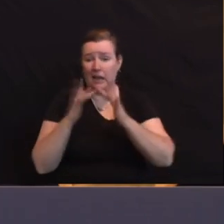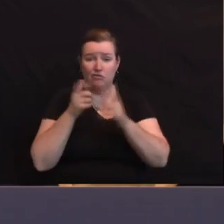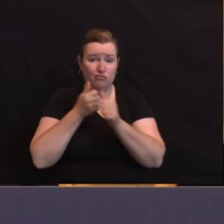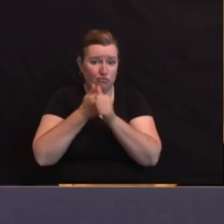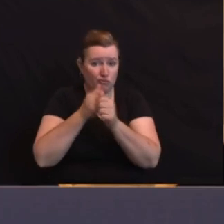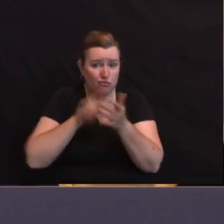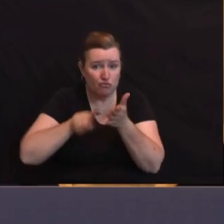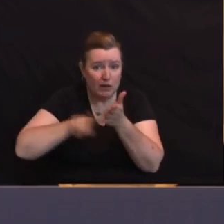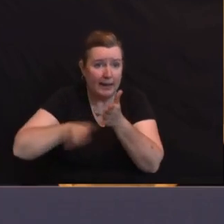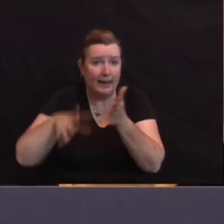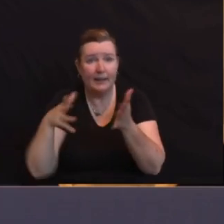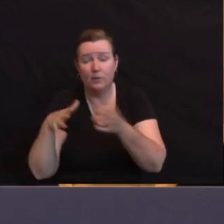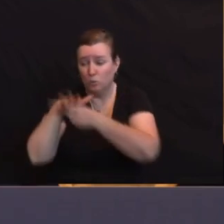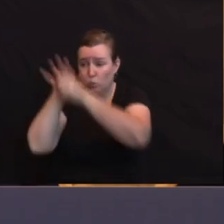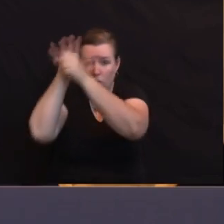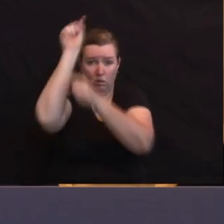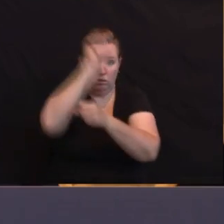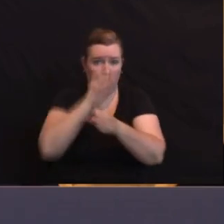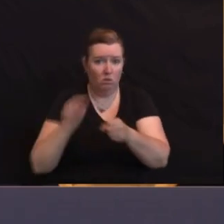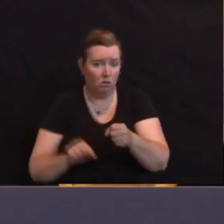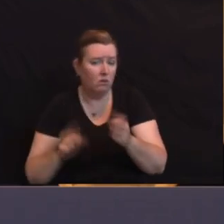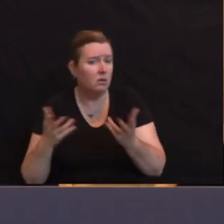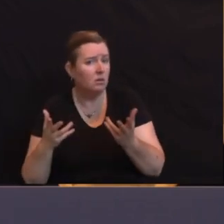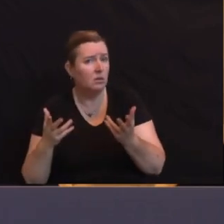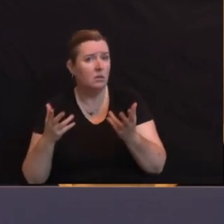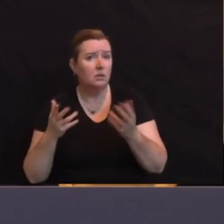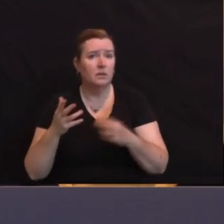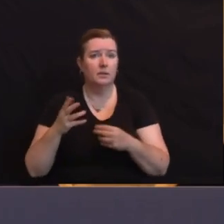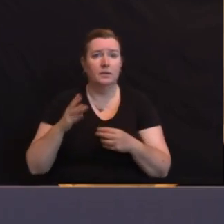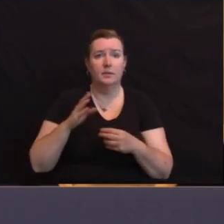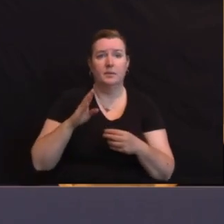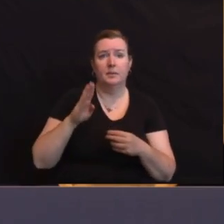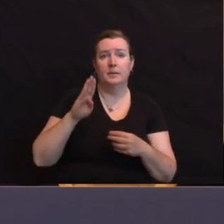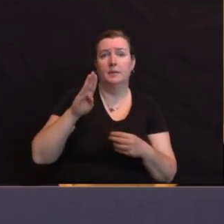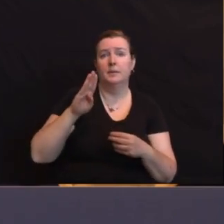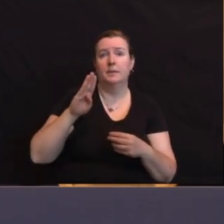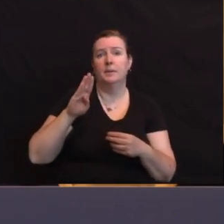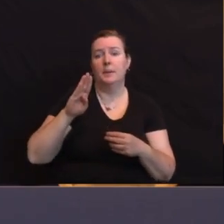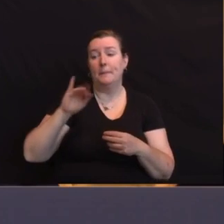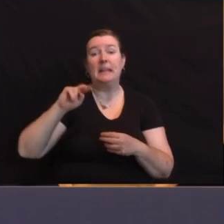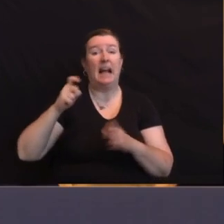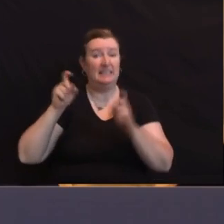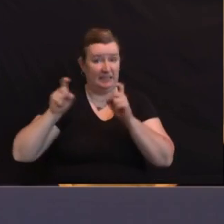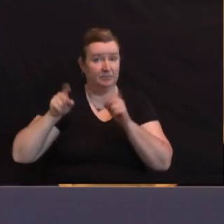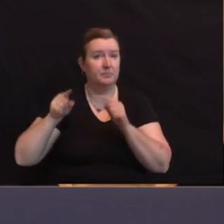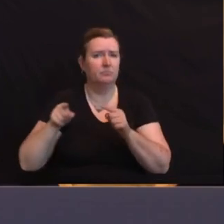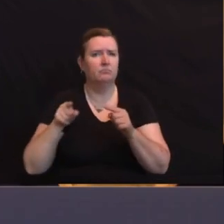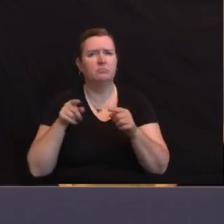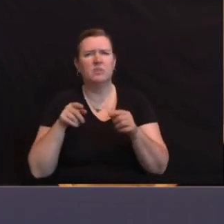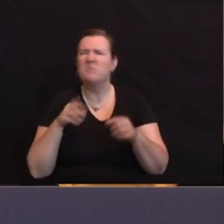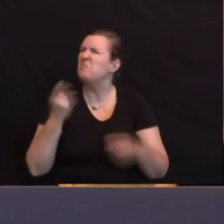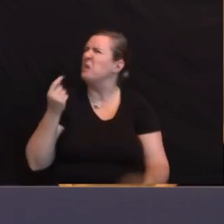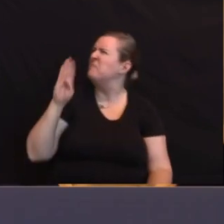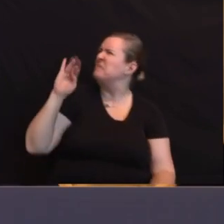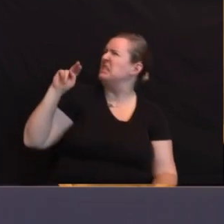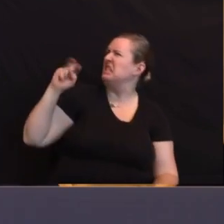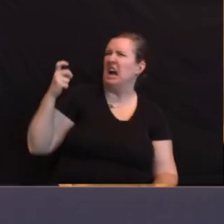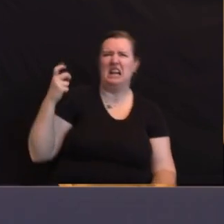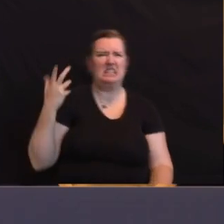think you previewed this, Judy, that the Binax test, by the way, if you haven't been paying attention and you're just tuning in on this, this is something that can be